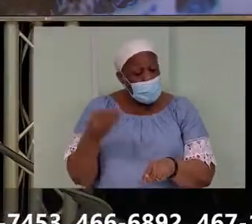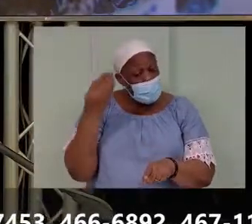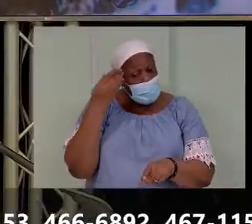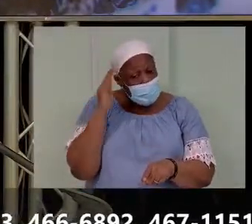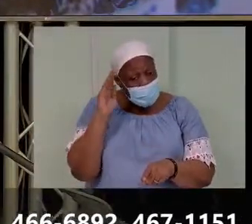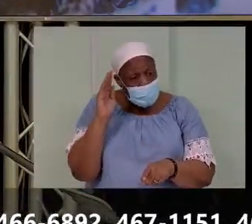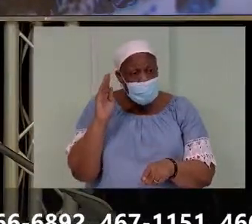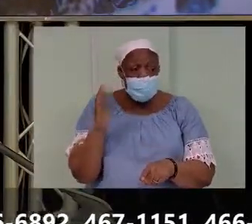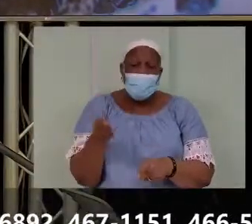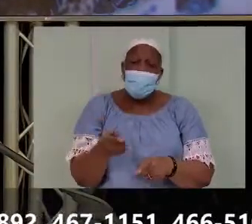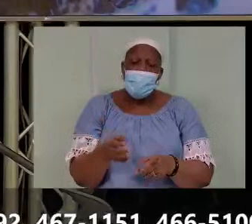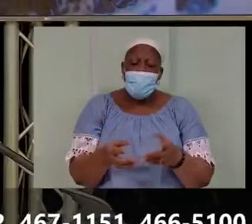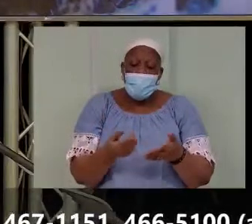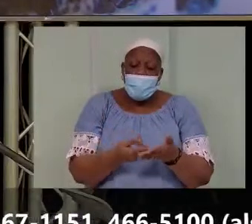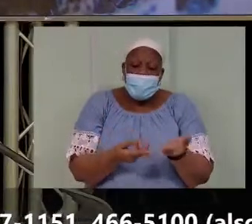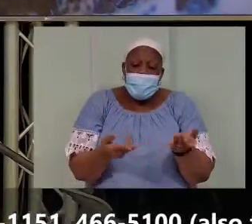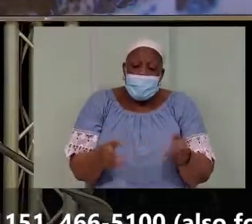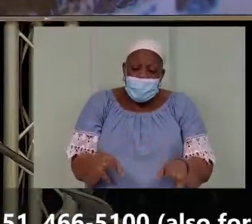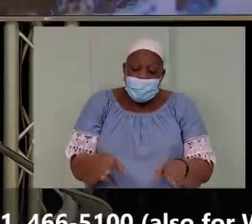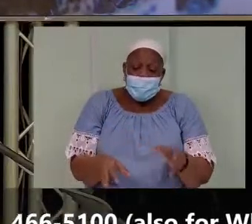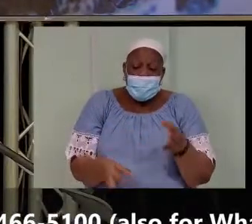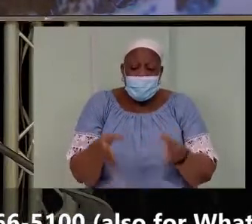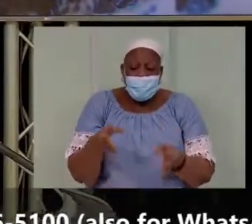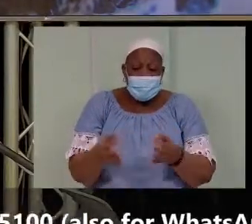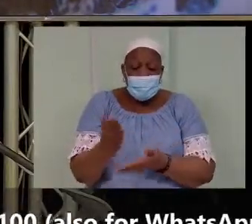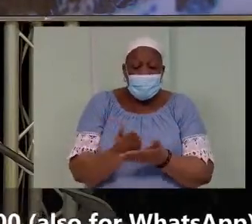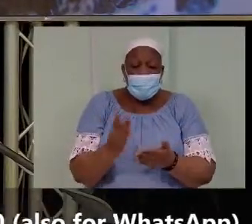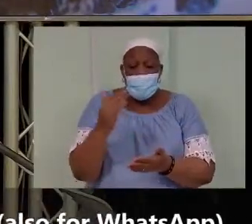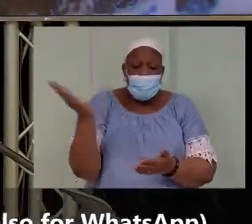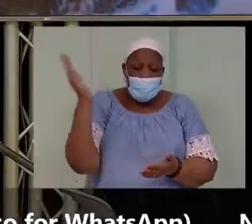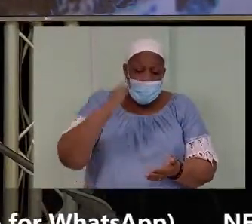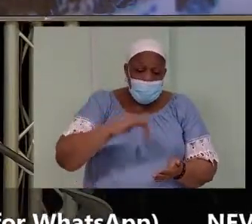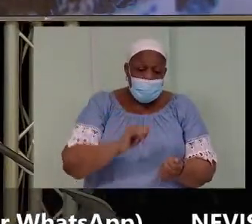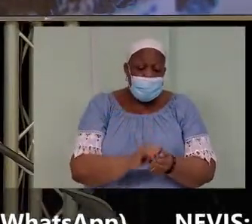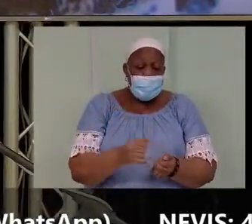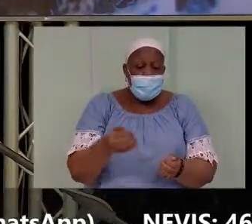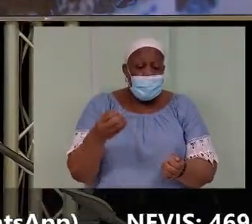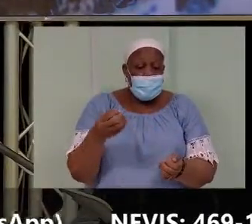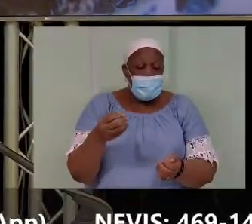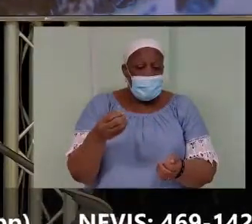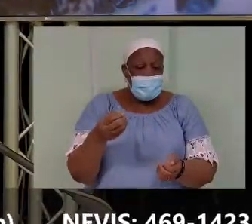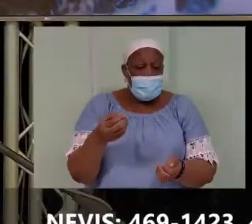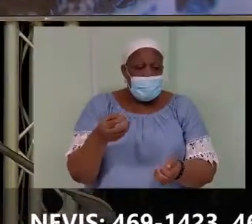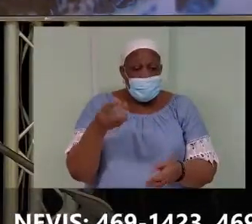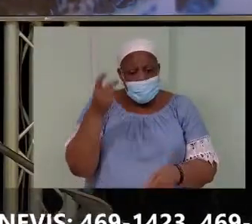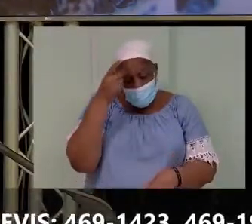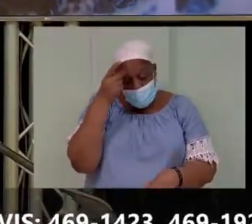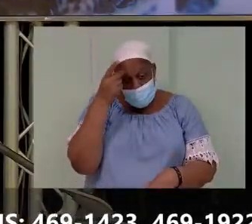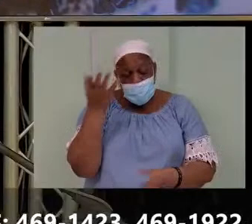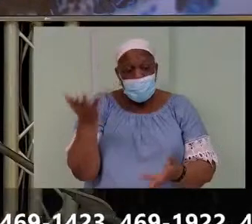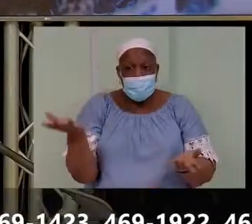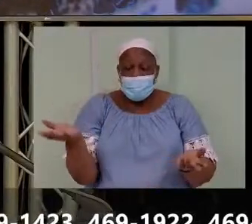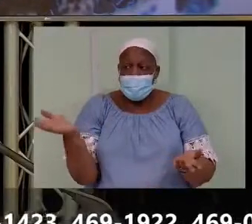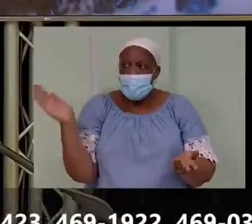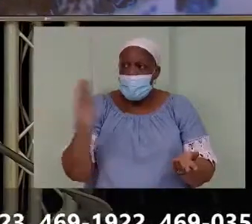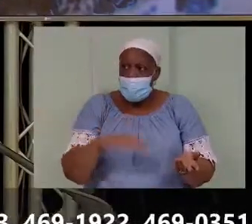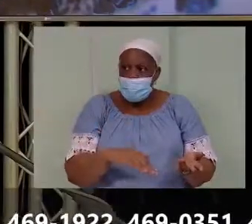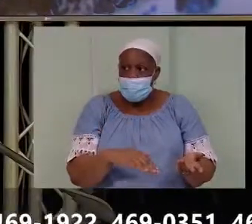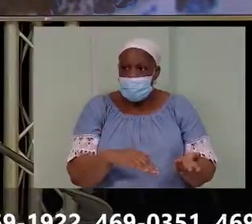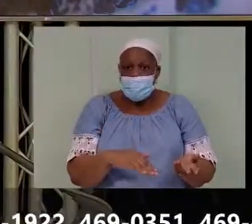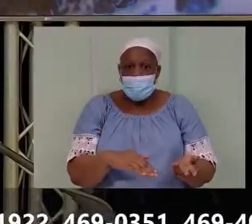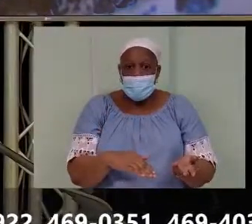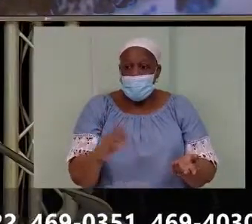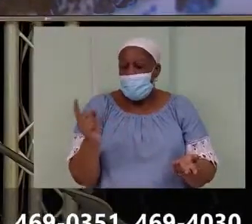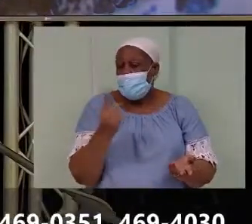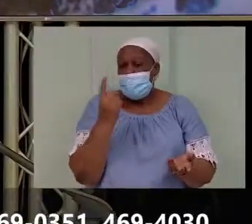on and the greater the chance of someone coming in with the virus. What we also don't want is, for example, someone were to come in here and we say